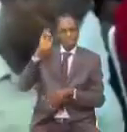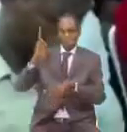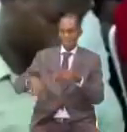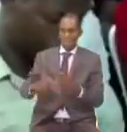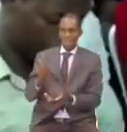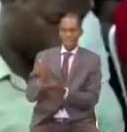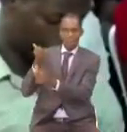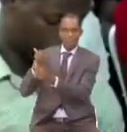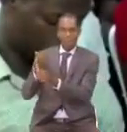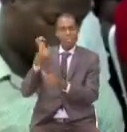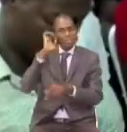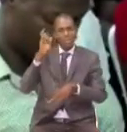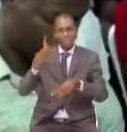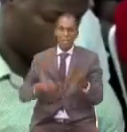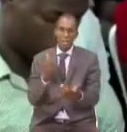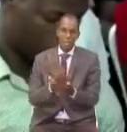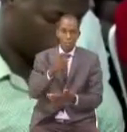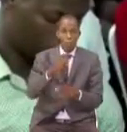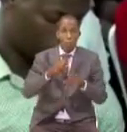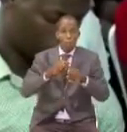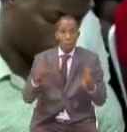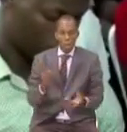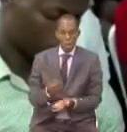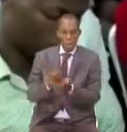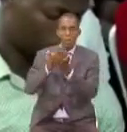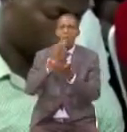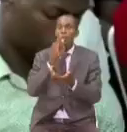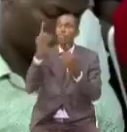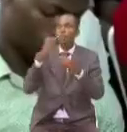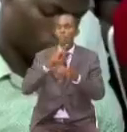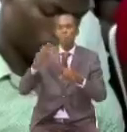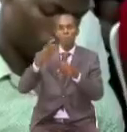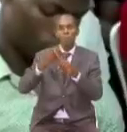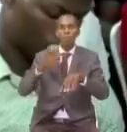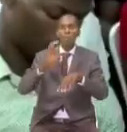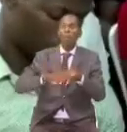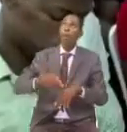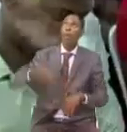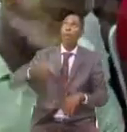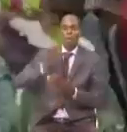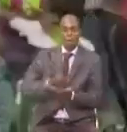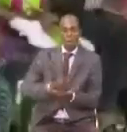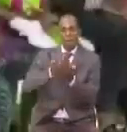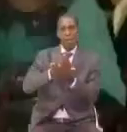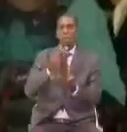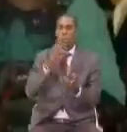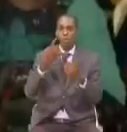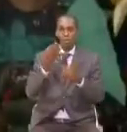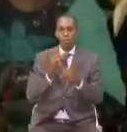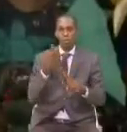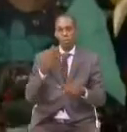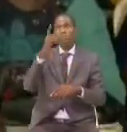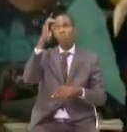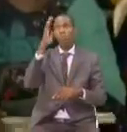himself. He cannot help you. But help is coming from on high. Help is coming from God. And